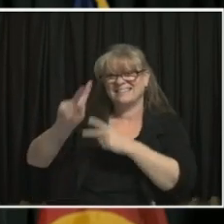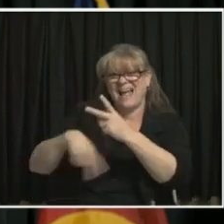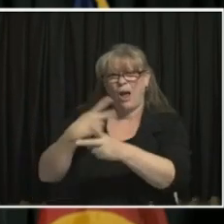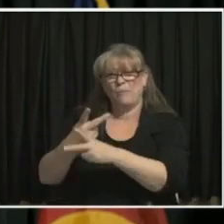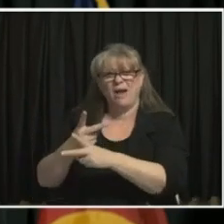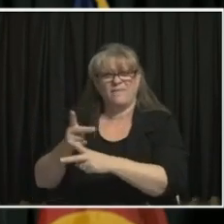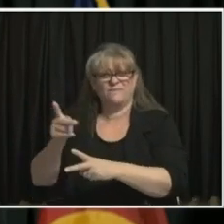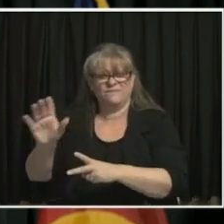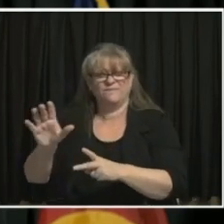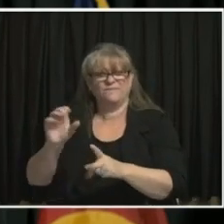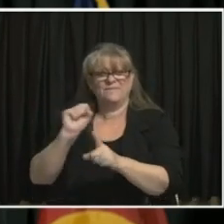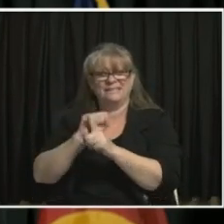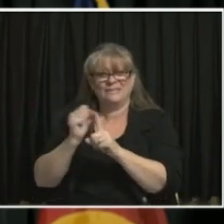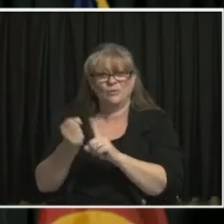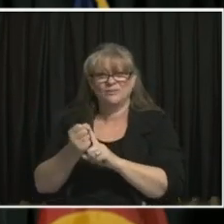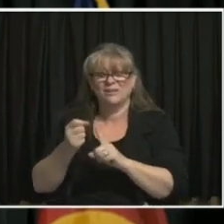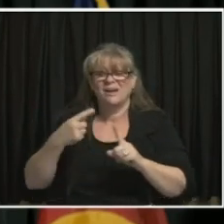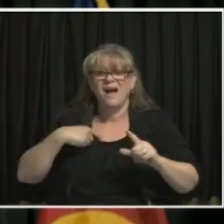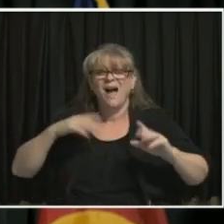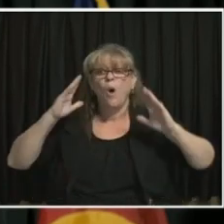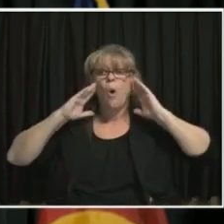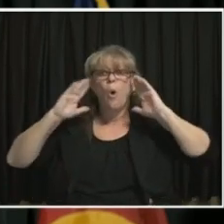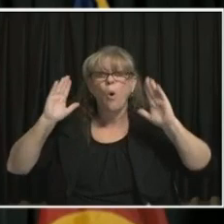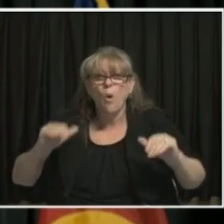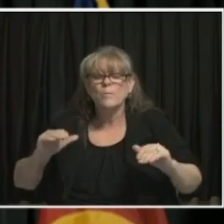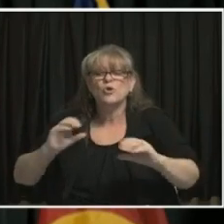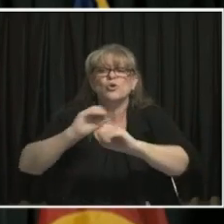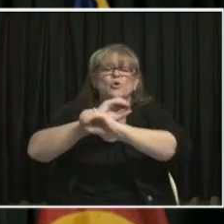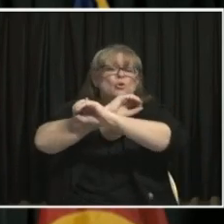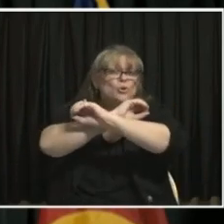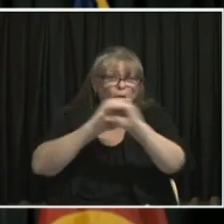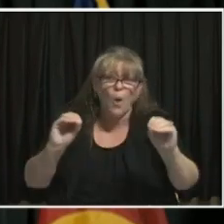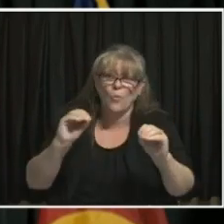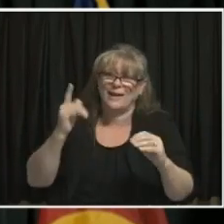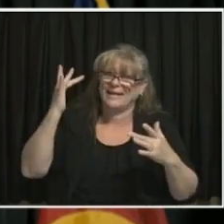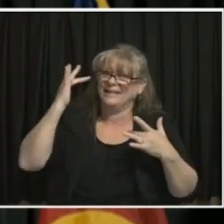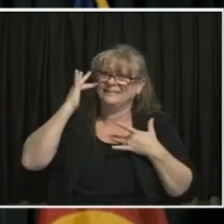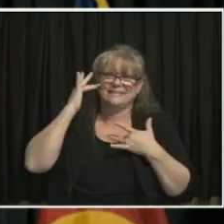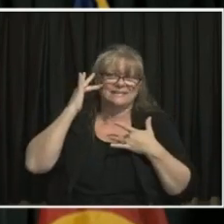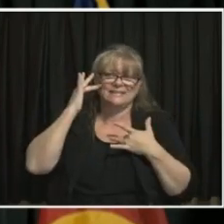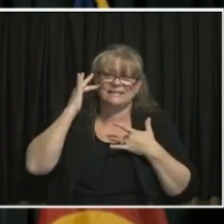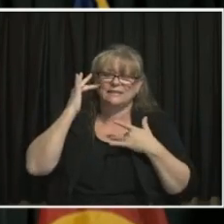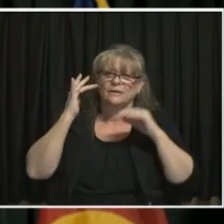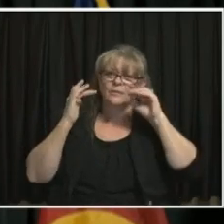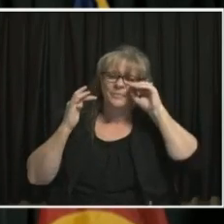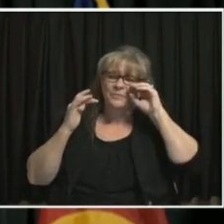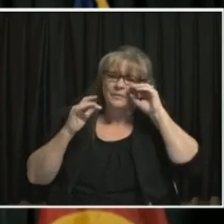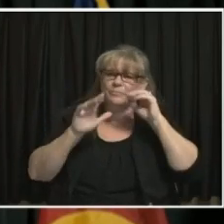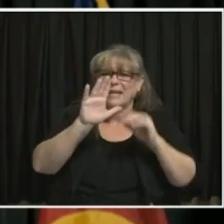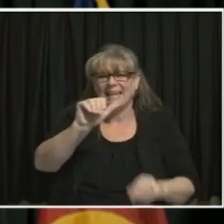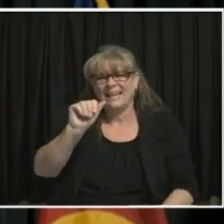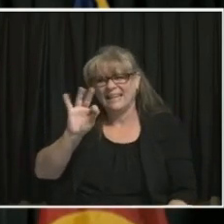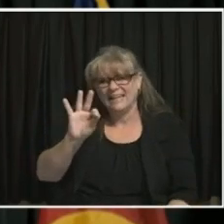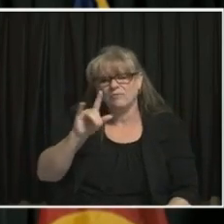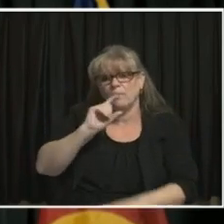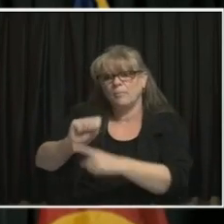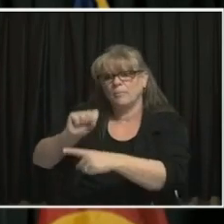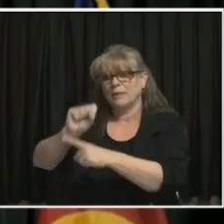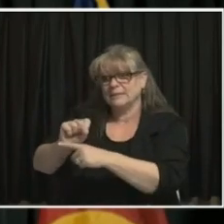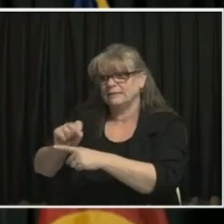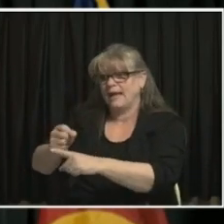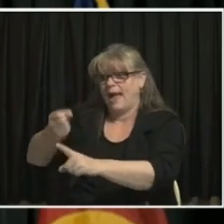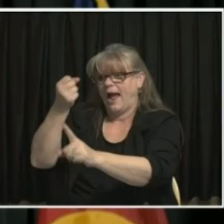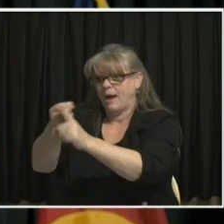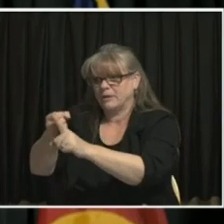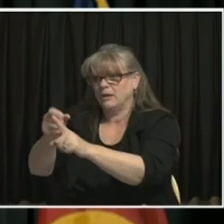knock on wood, hopefully nobody had coronavirus. But if that was emulated in other parts of Colorado, in Douglas County and elsewhere, if